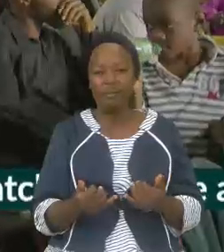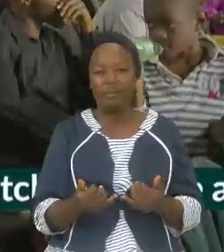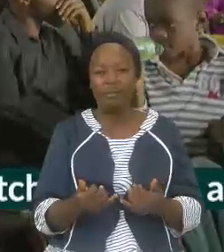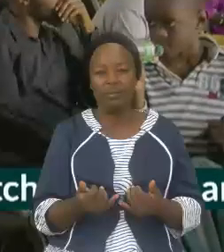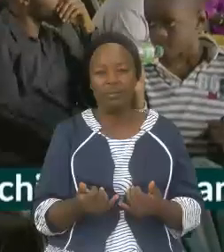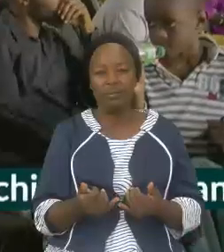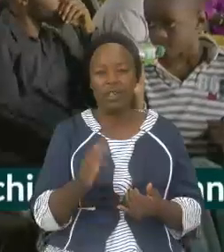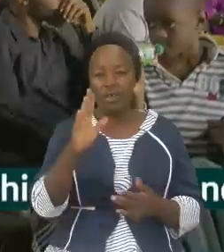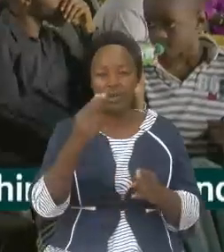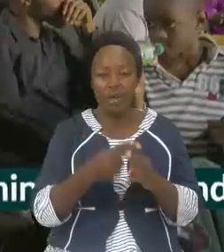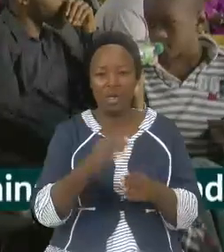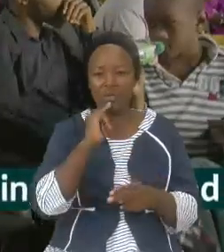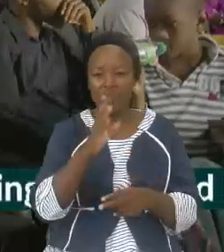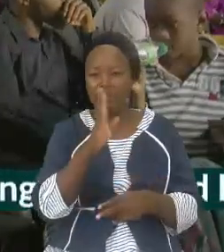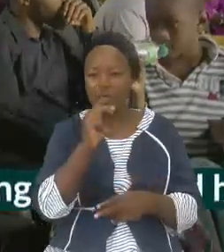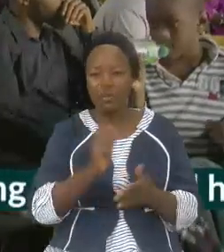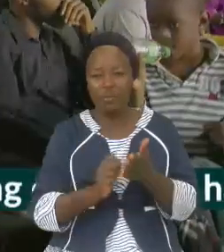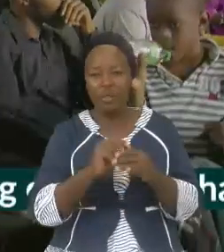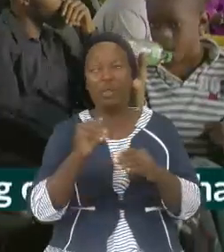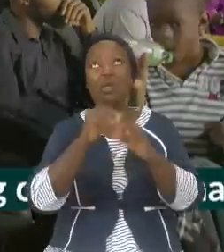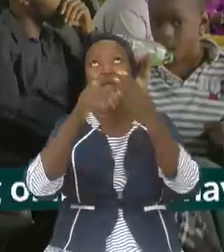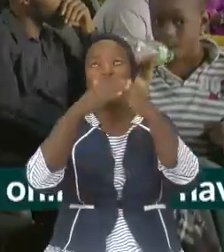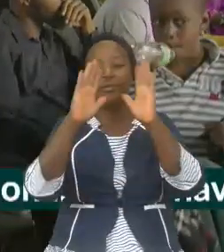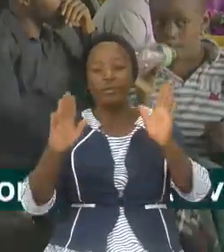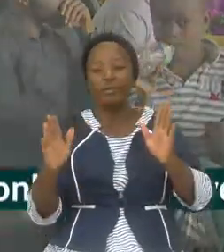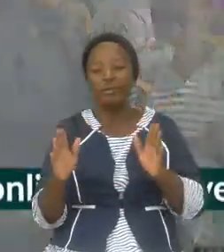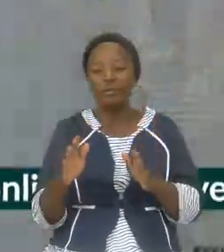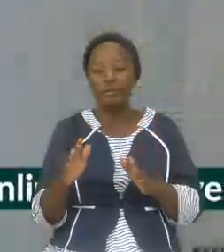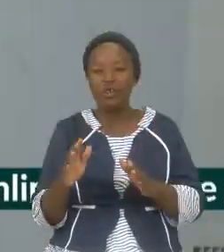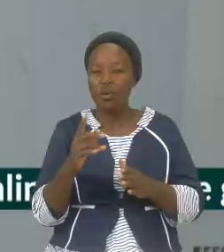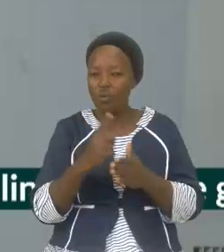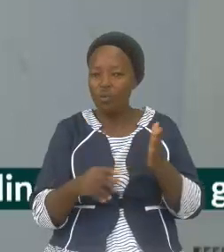your name is being written in heaven. What a privilege.